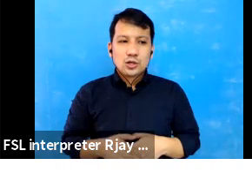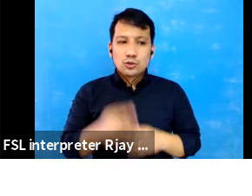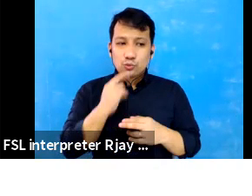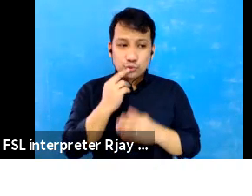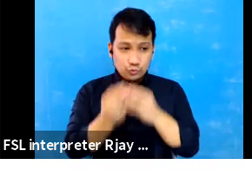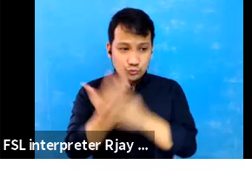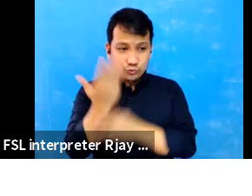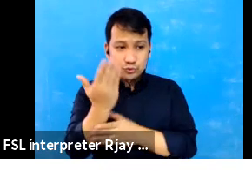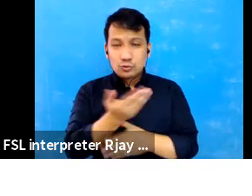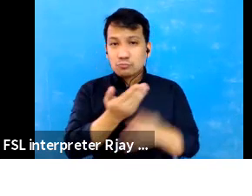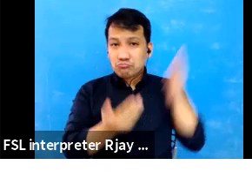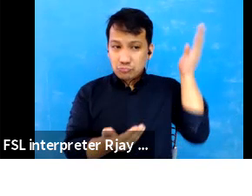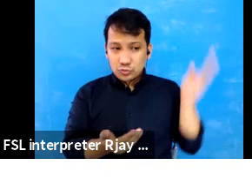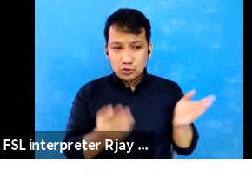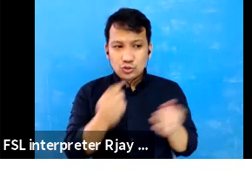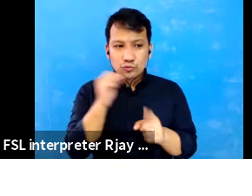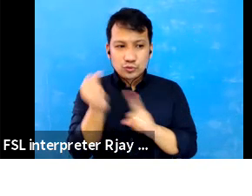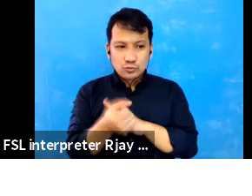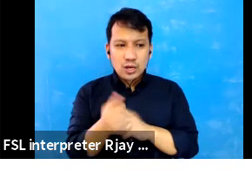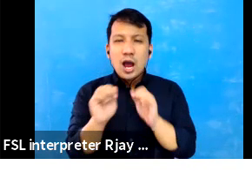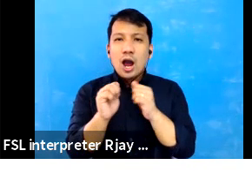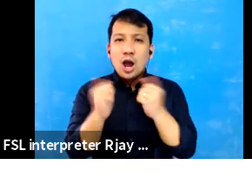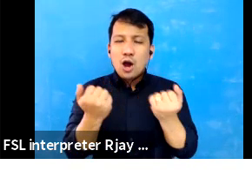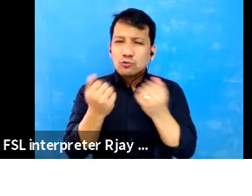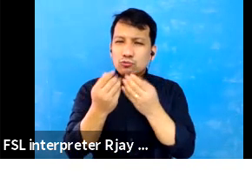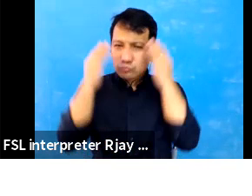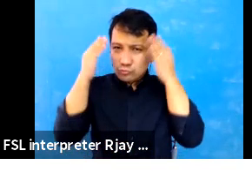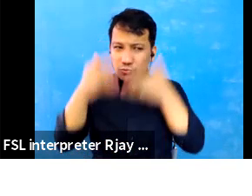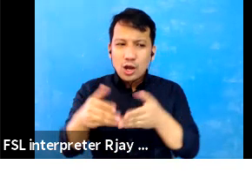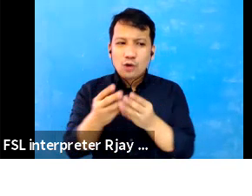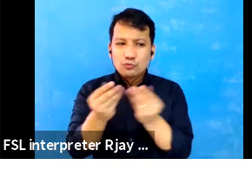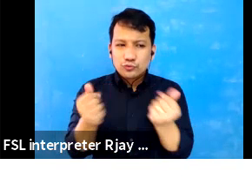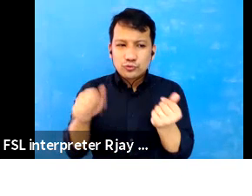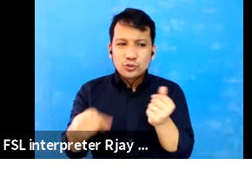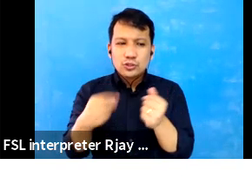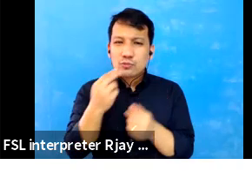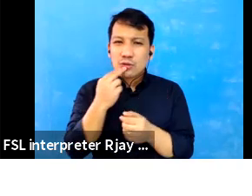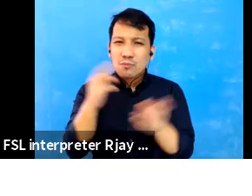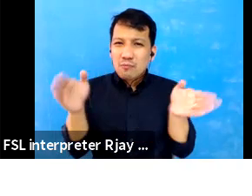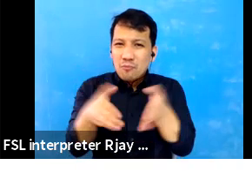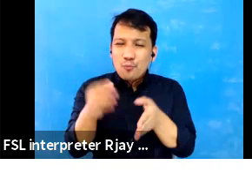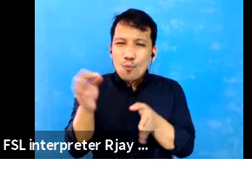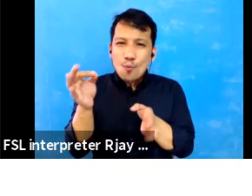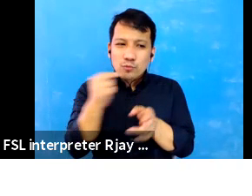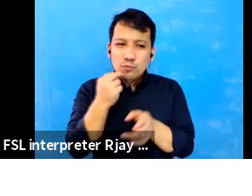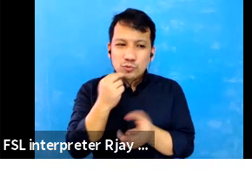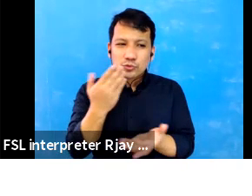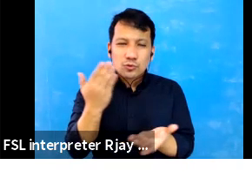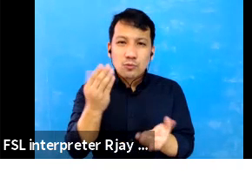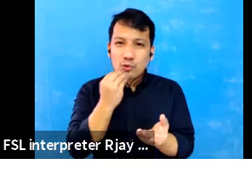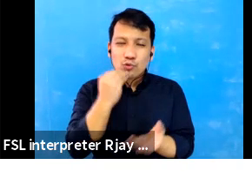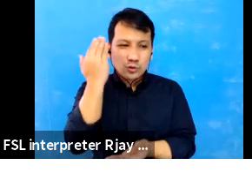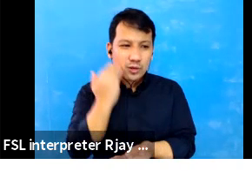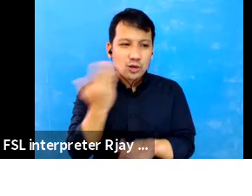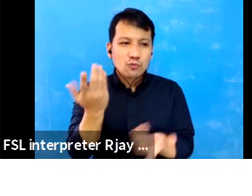the nutrition situation in the Philippines, how to address malnutrition, what are the PPAN challenges and opportunities, and what are the model local